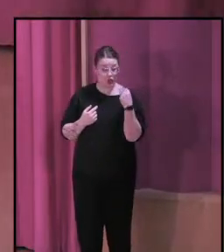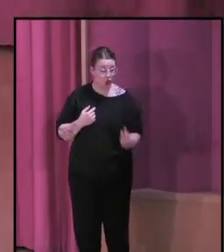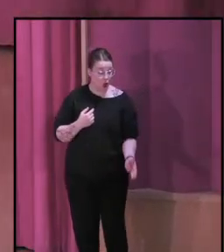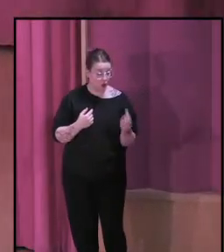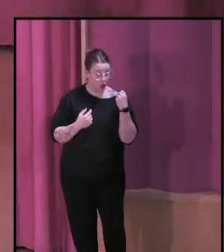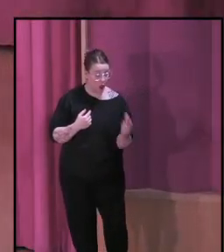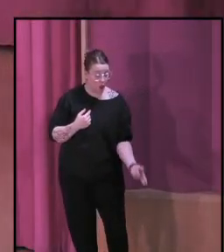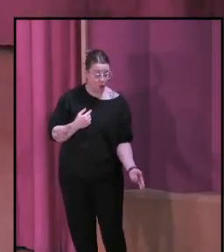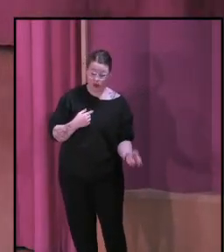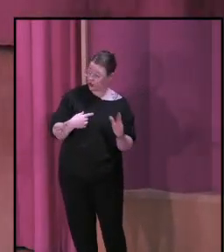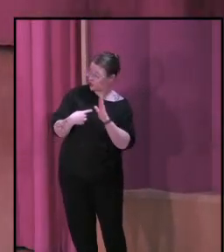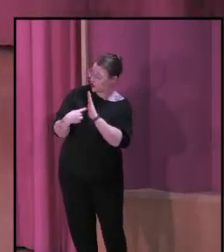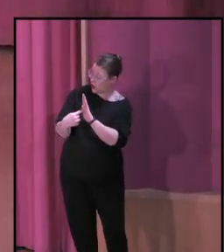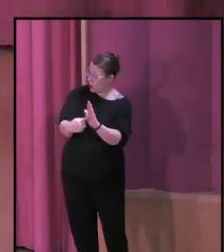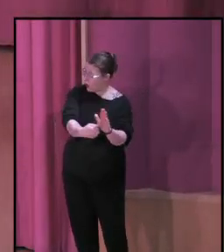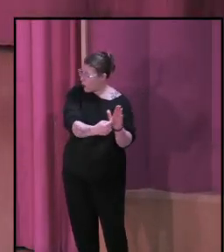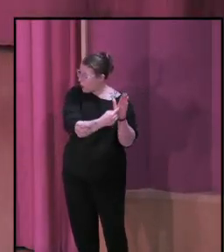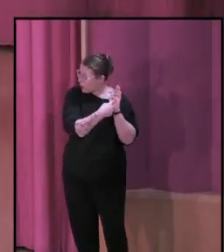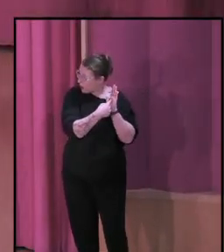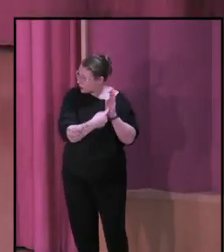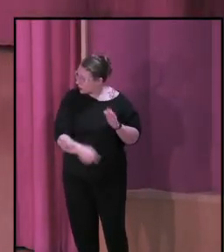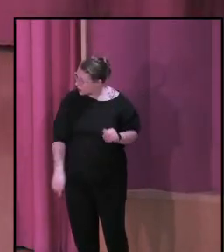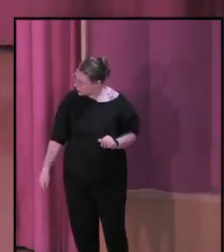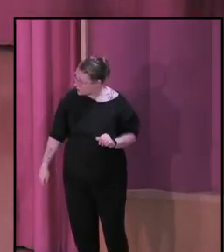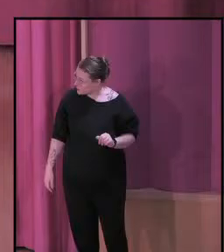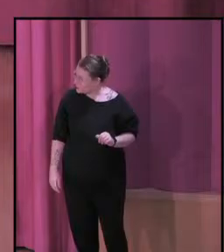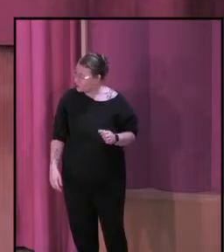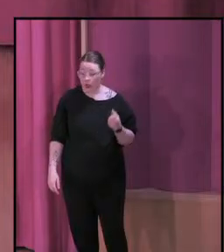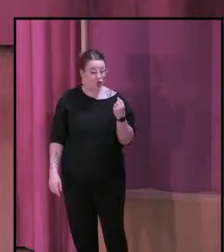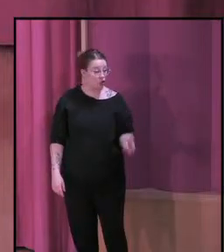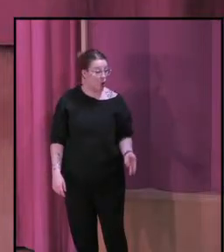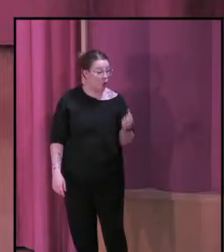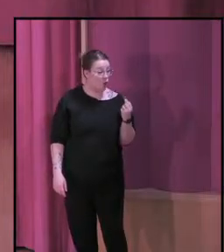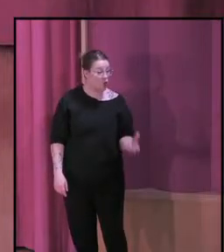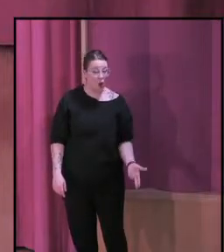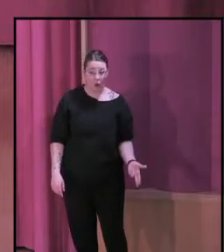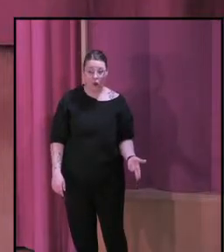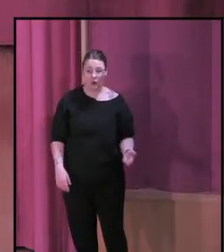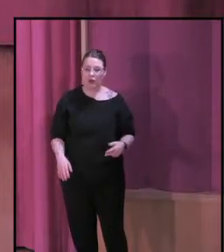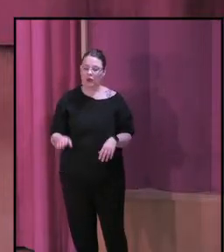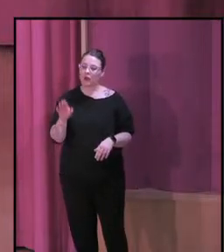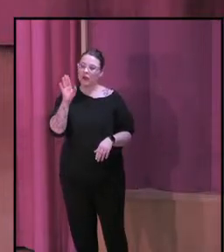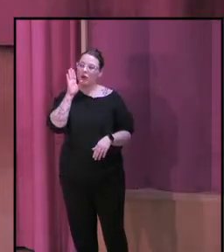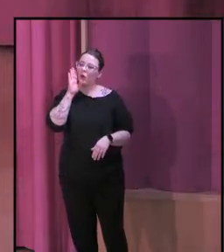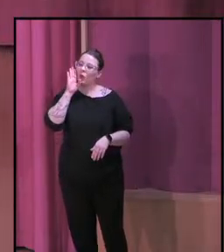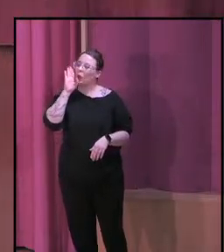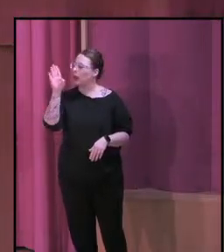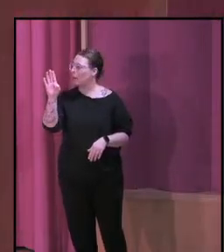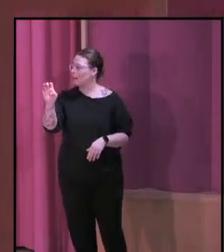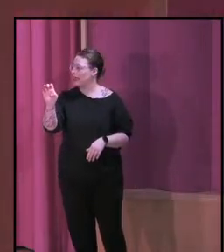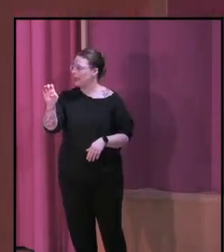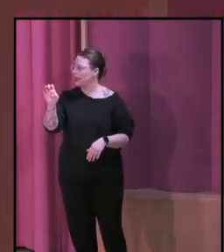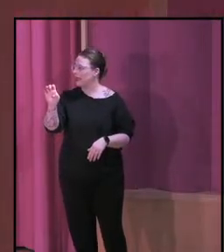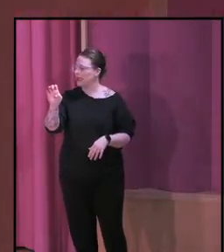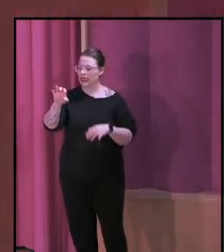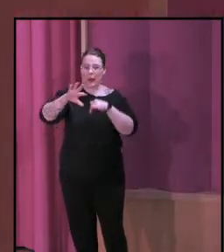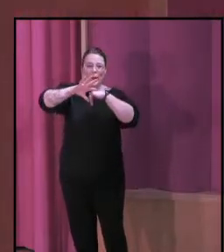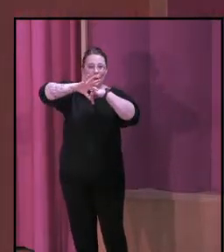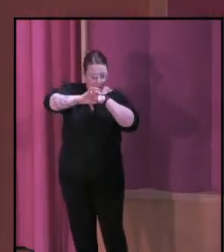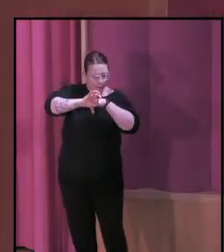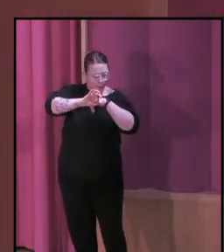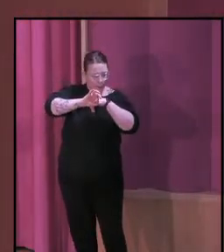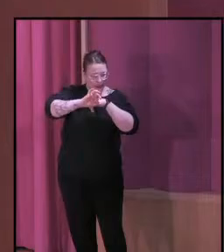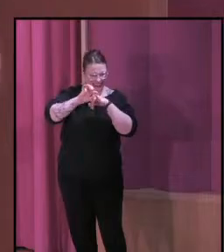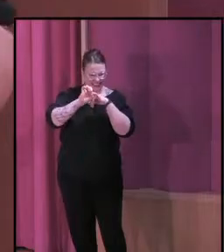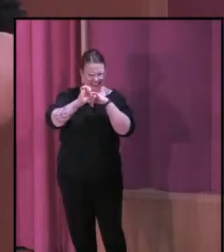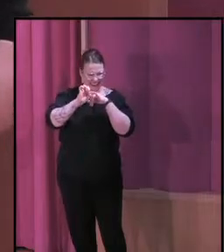the air and show it to the people, please. The yo-yo will be mercilessly cutting off the blood supply to the end of my middle finger.